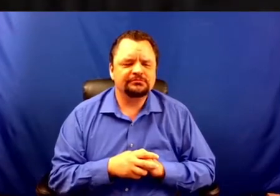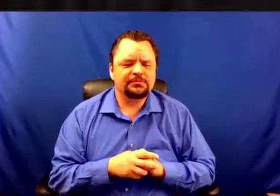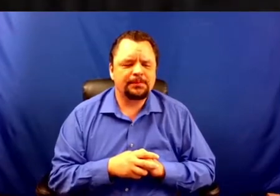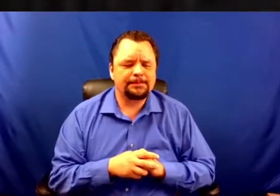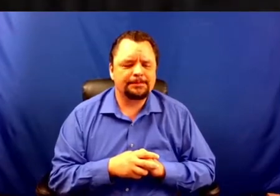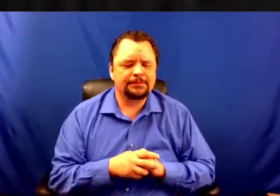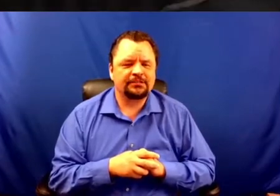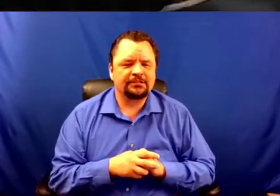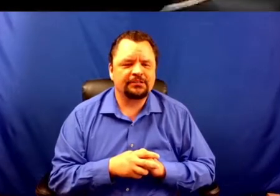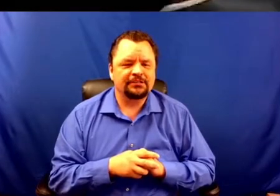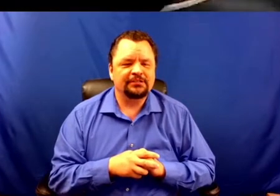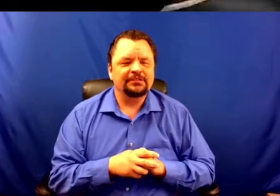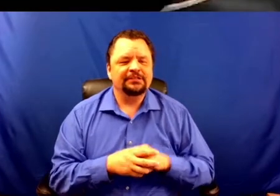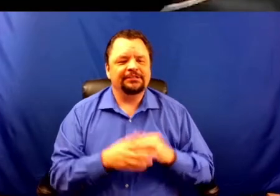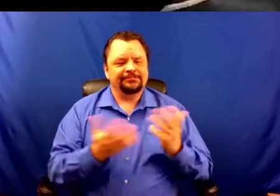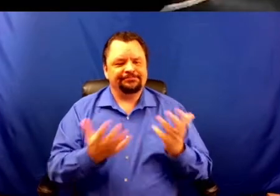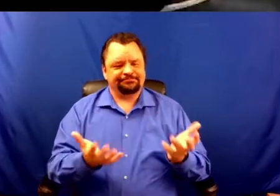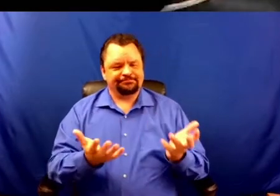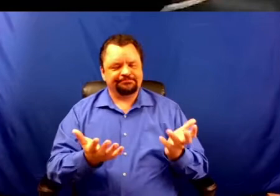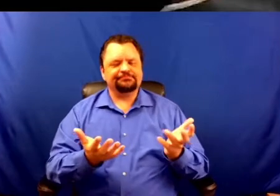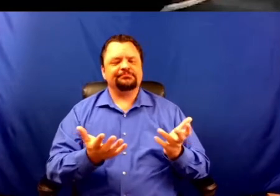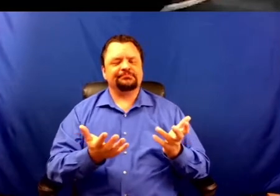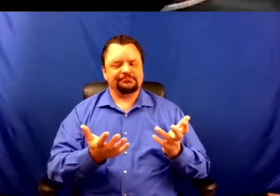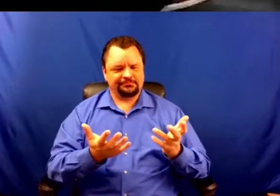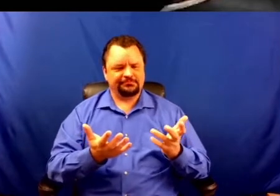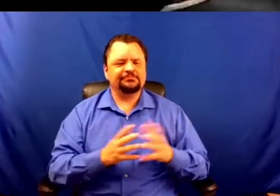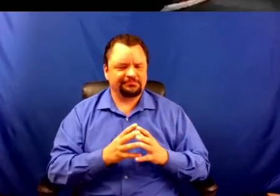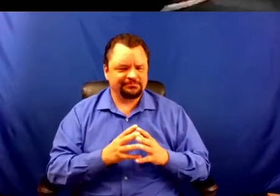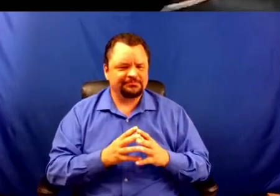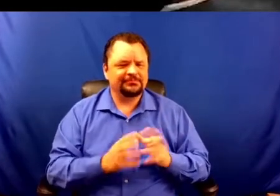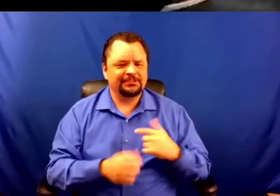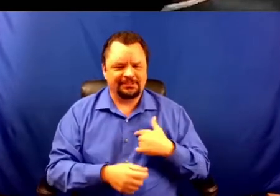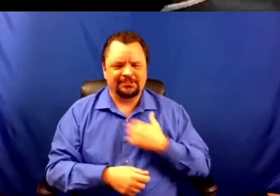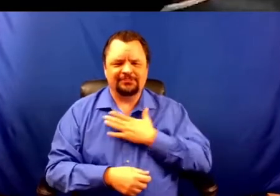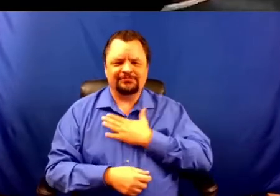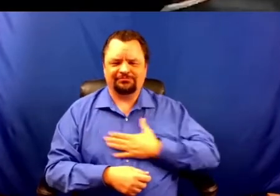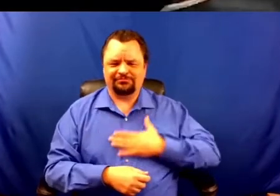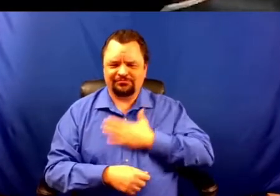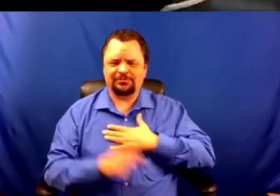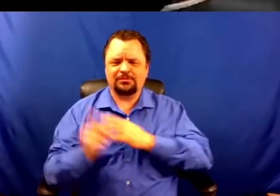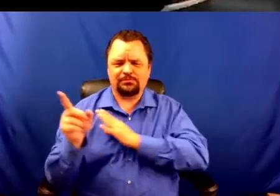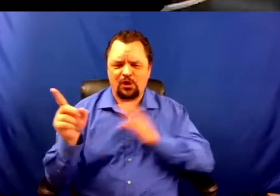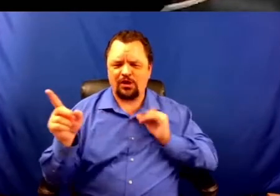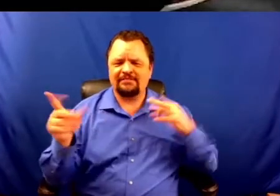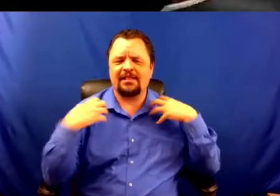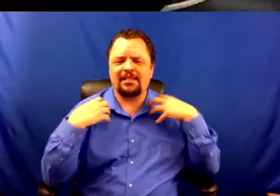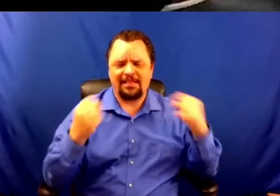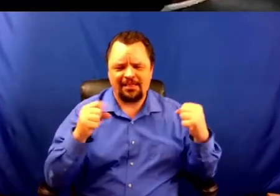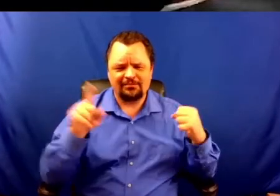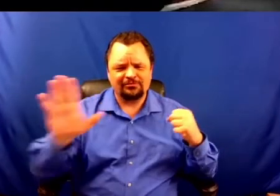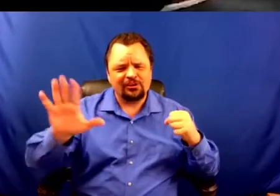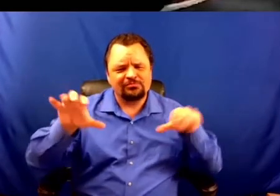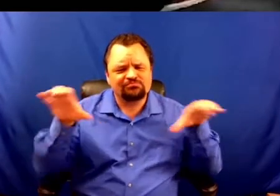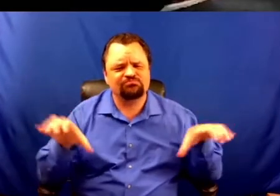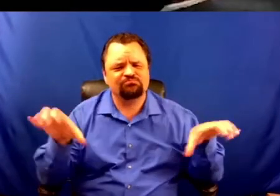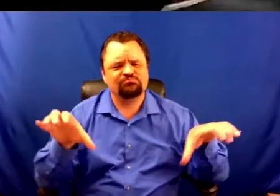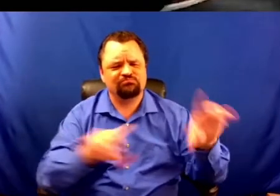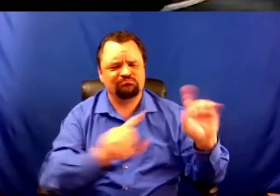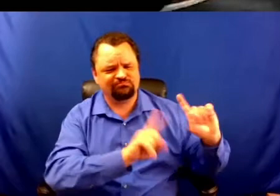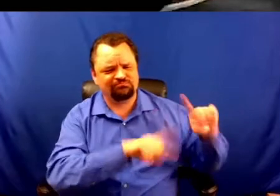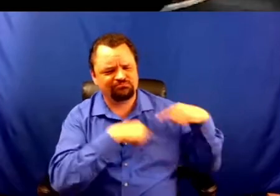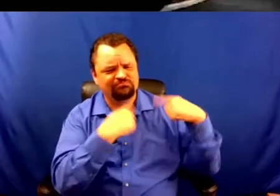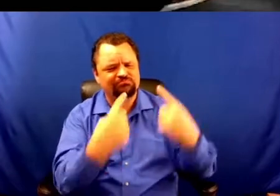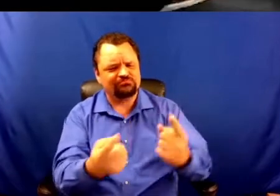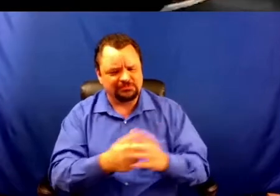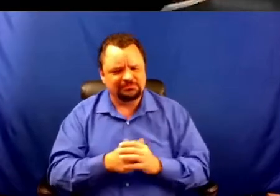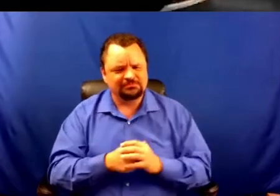I appreciate the BOCC. I'm glad to live in El Paso County and appreciate all you do. I understand that you're elected officials, and so